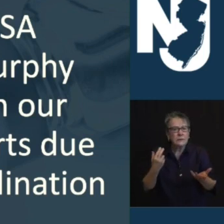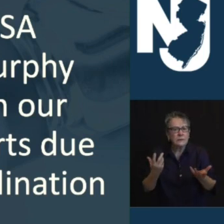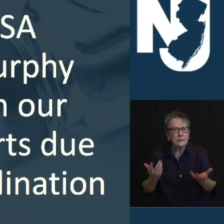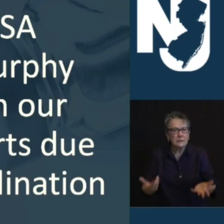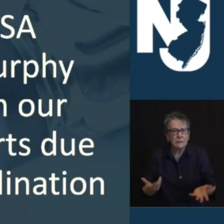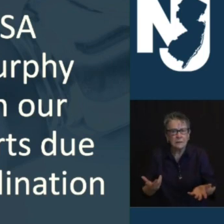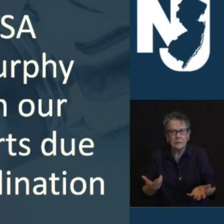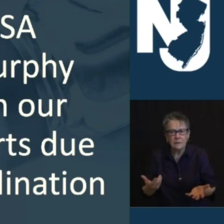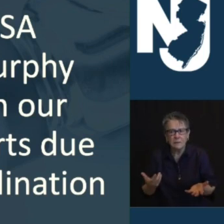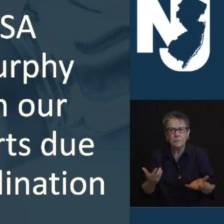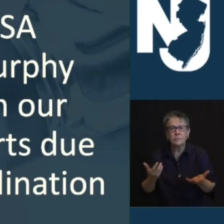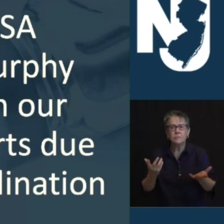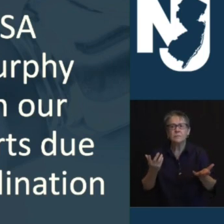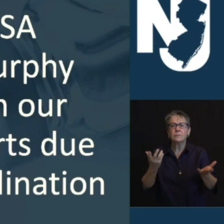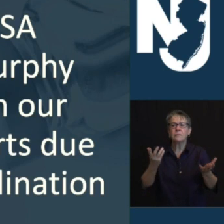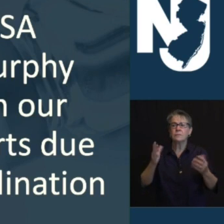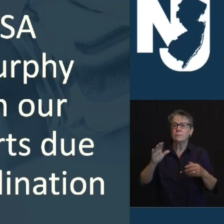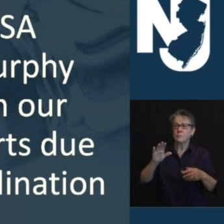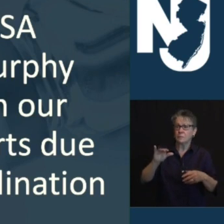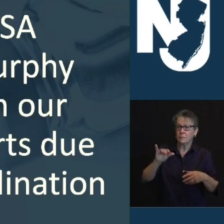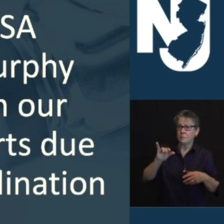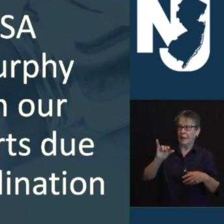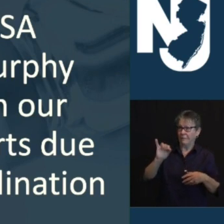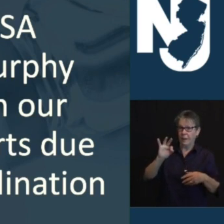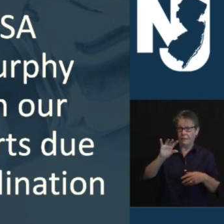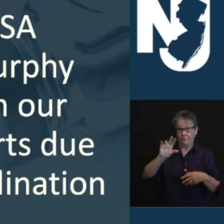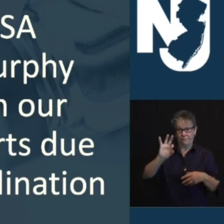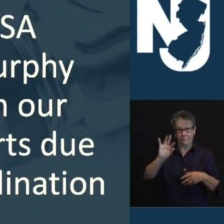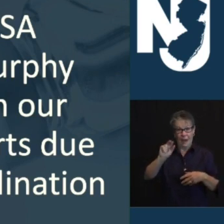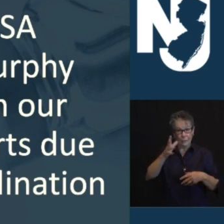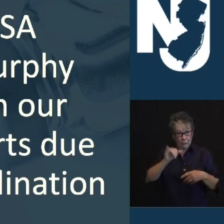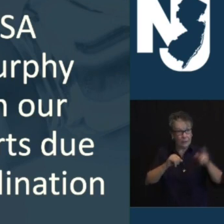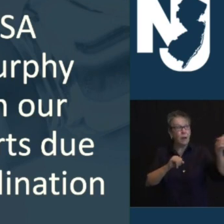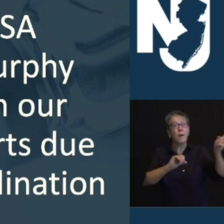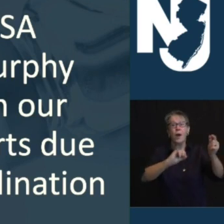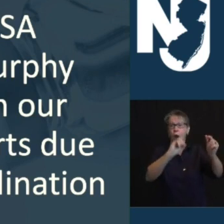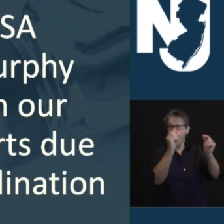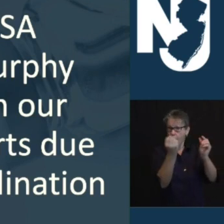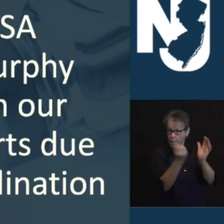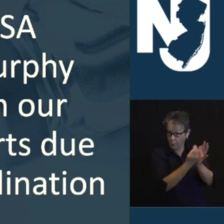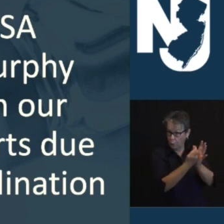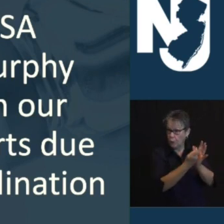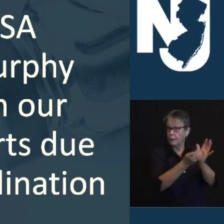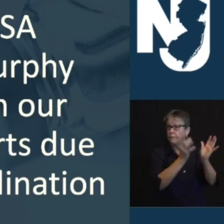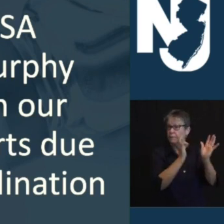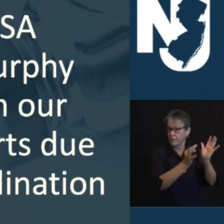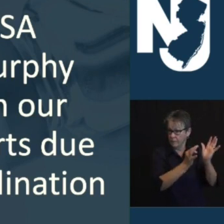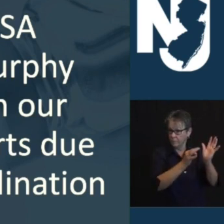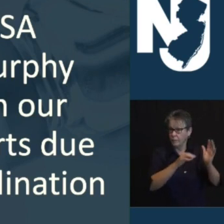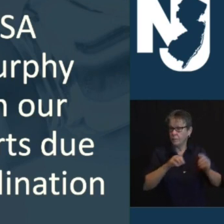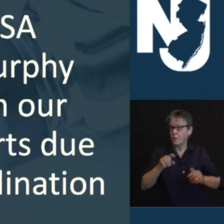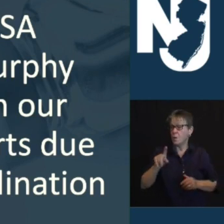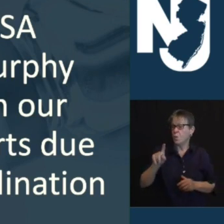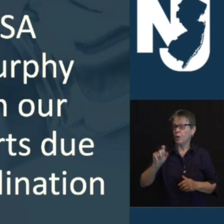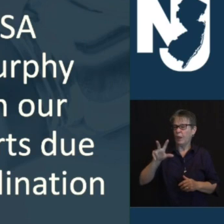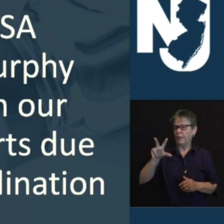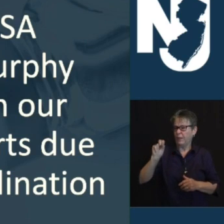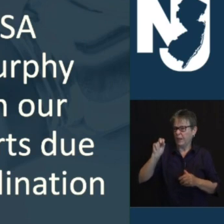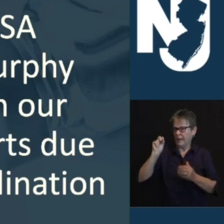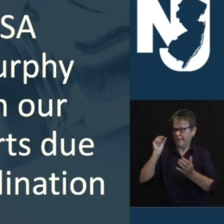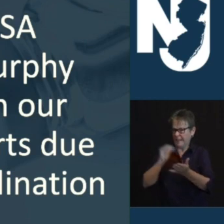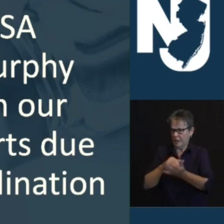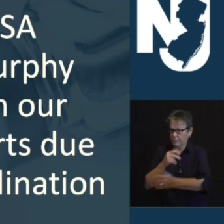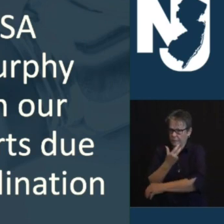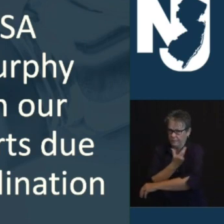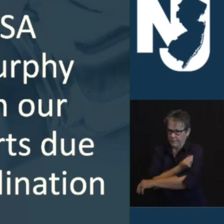would then expect to receive our first 130,000 doses of its vaccine by as early as the